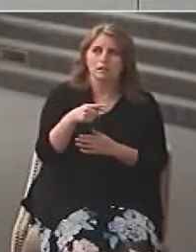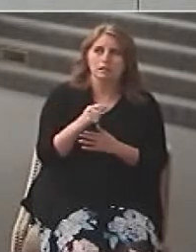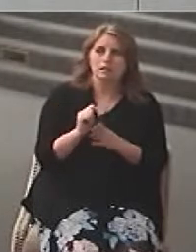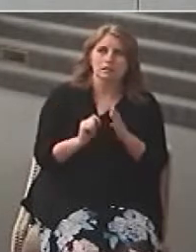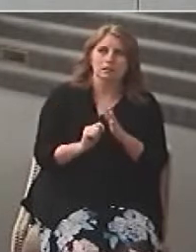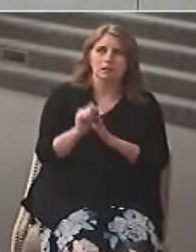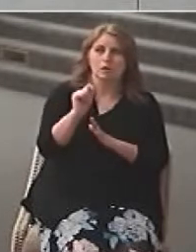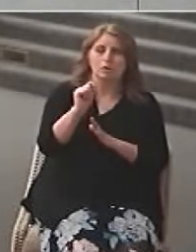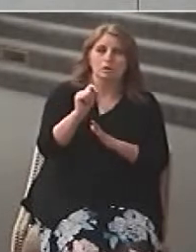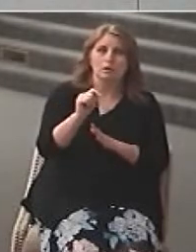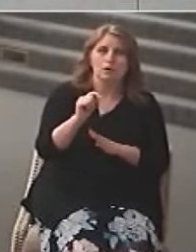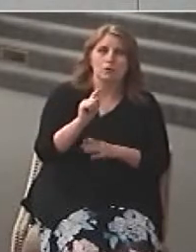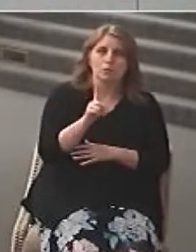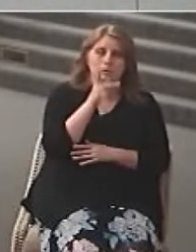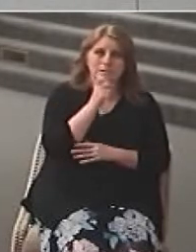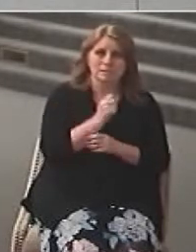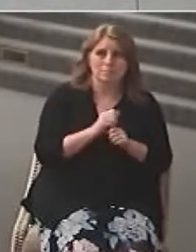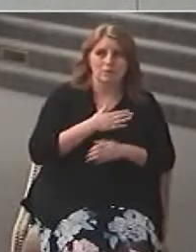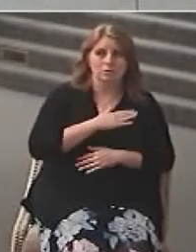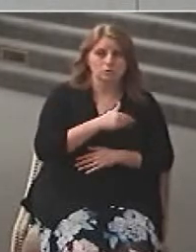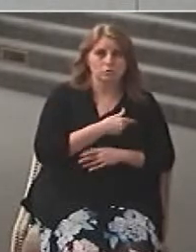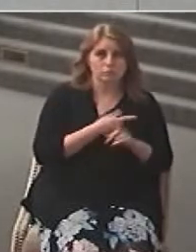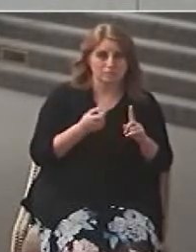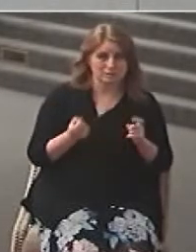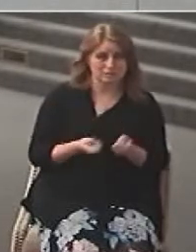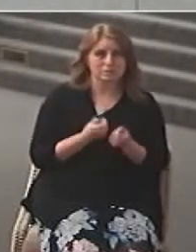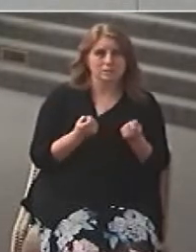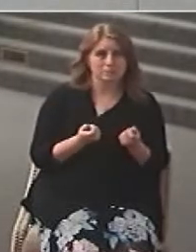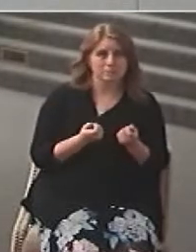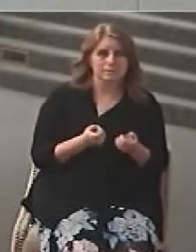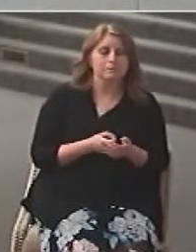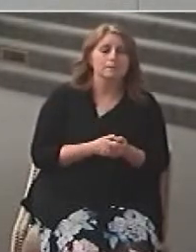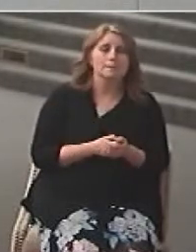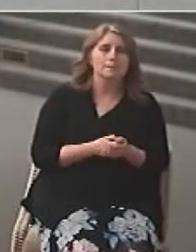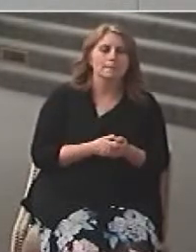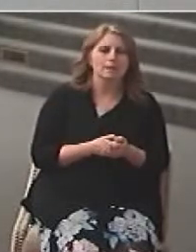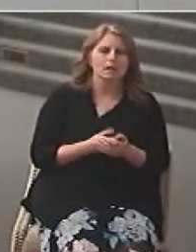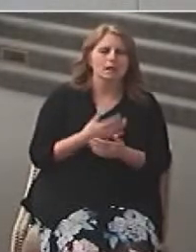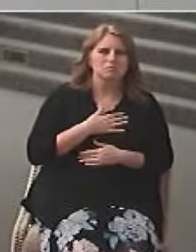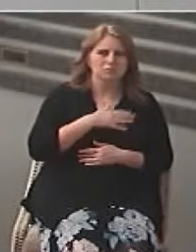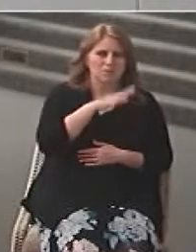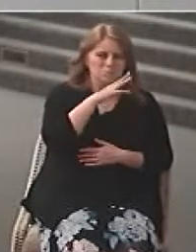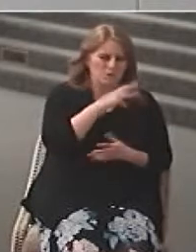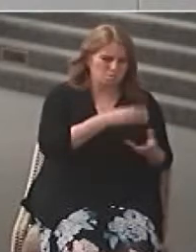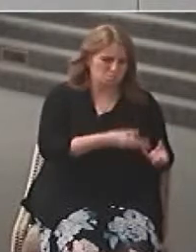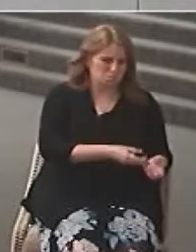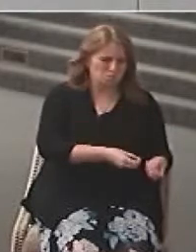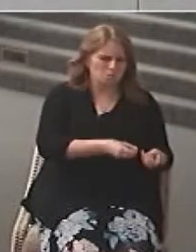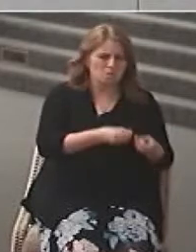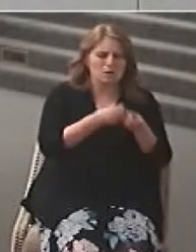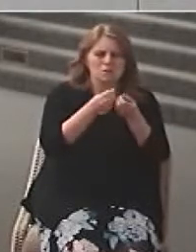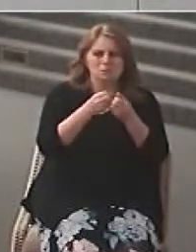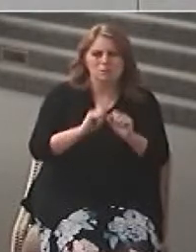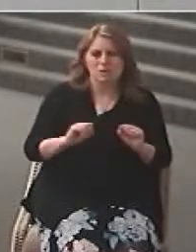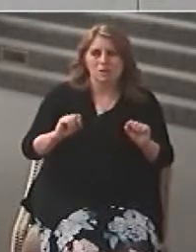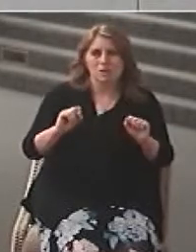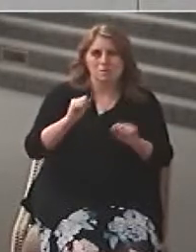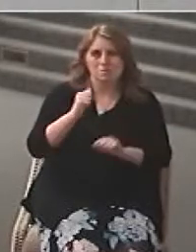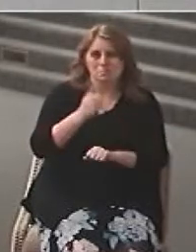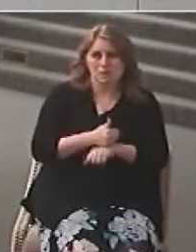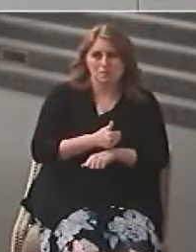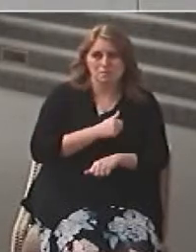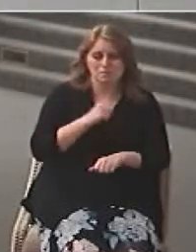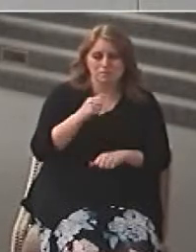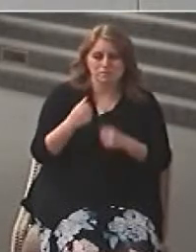one that saved my soul from sin, pulled me out of the miry clay, set my feet upon a